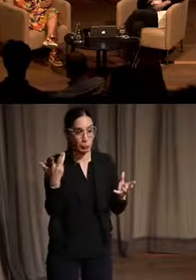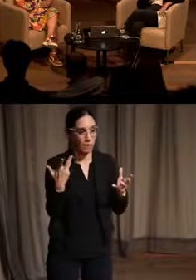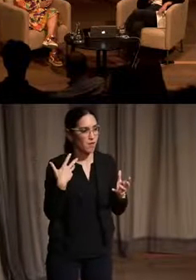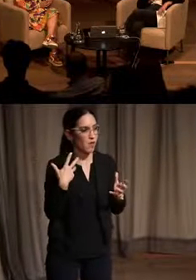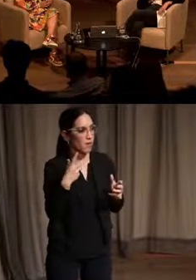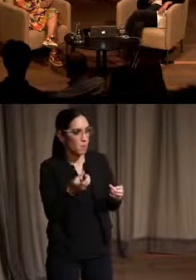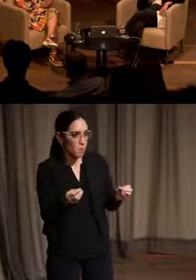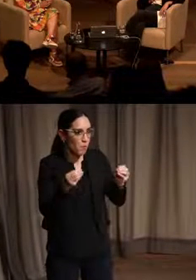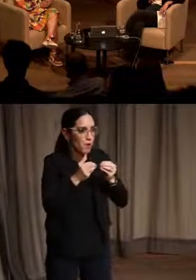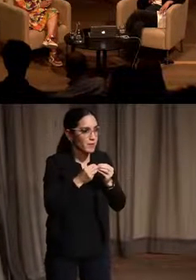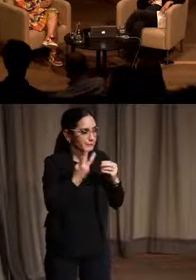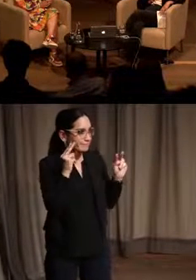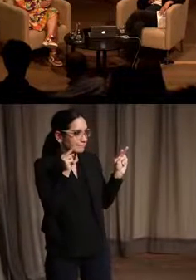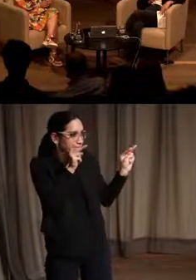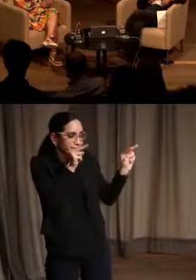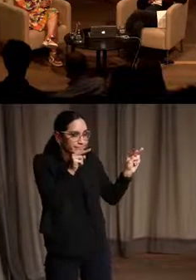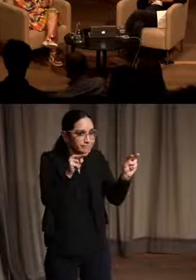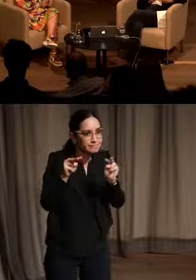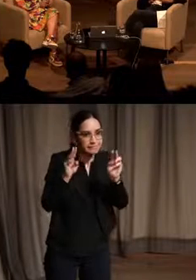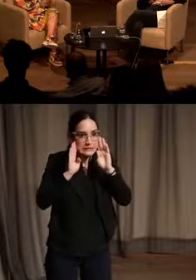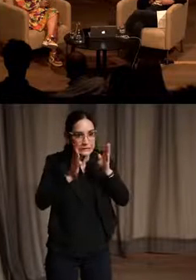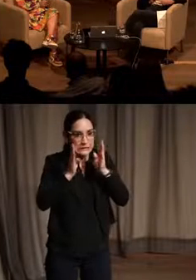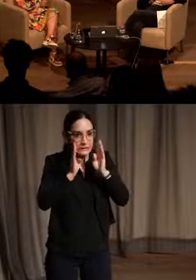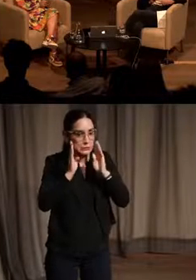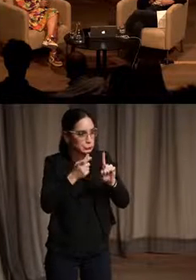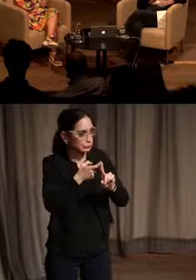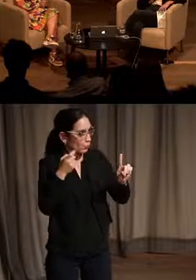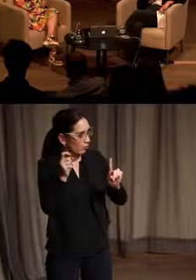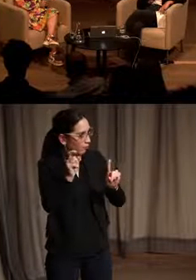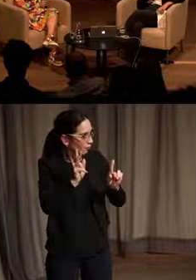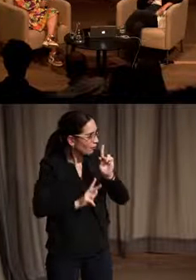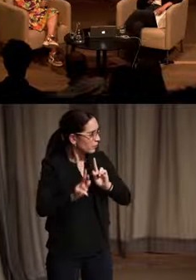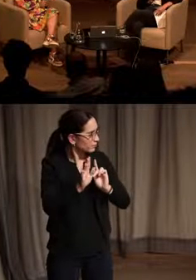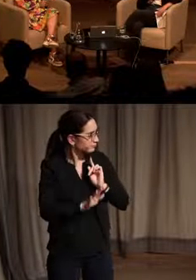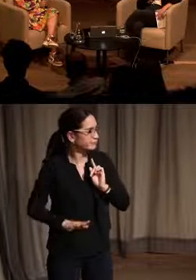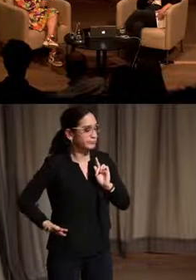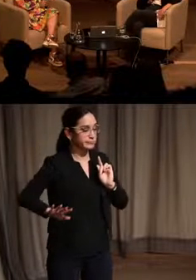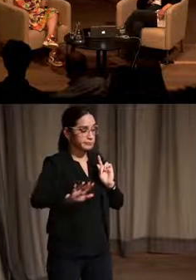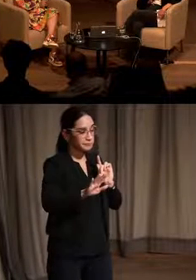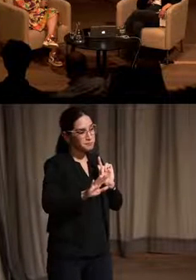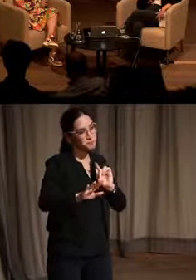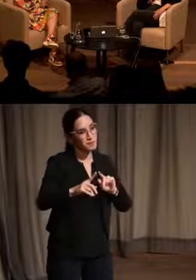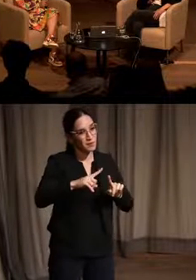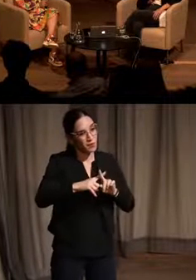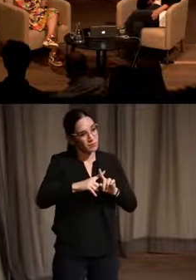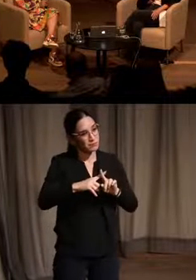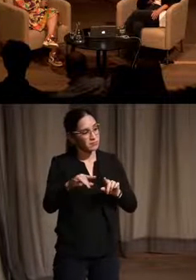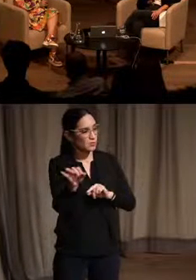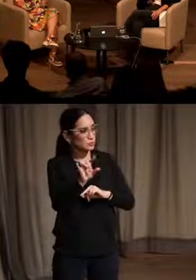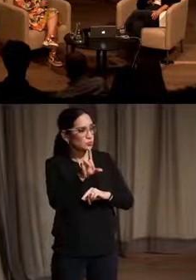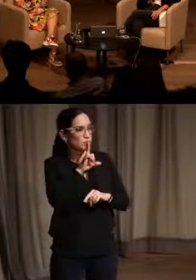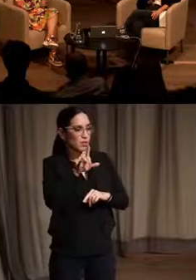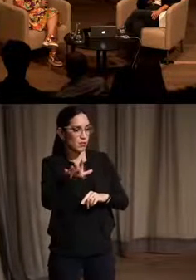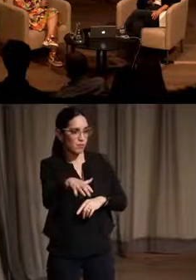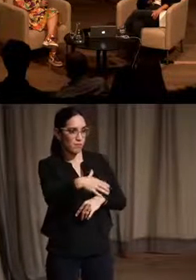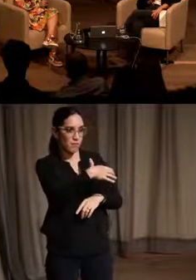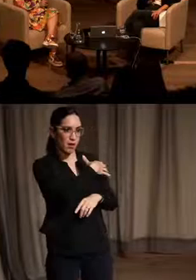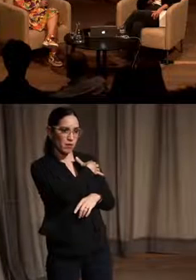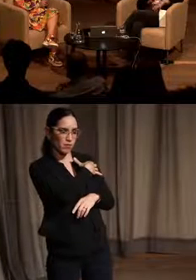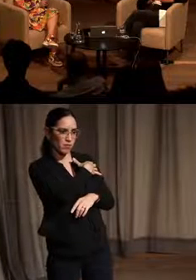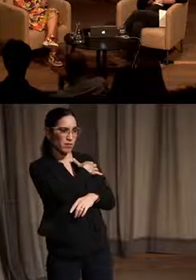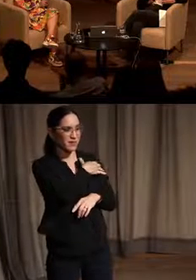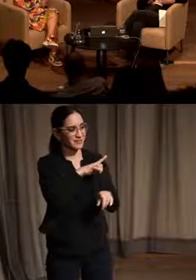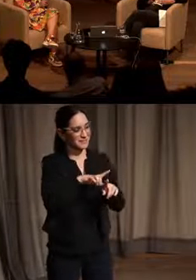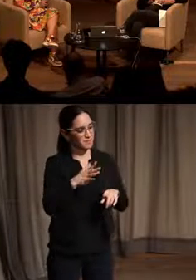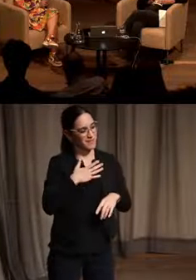I wanted to show this image sort of in this kind of very empowering way. But yeah, that's very much a part of my practice. I think of it